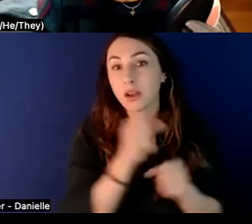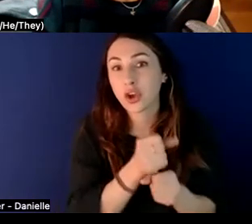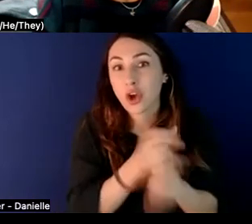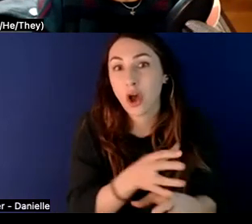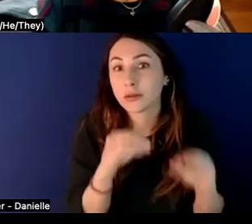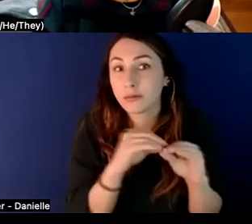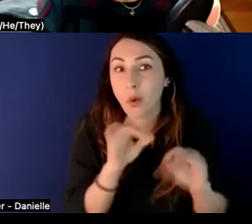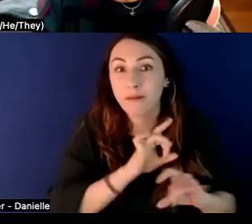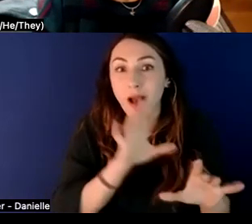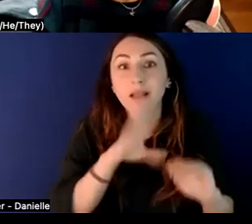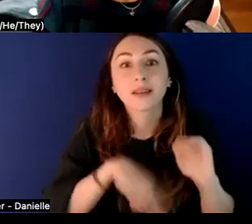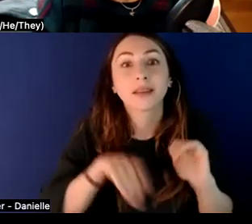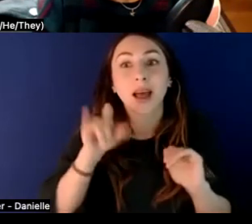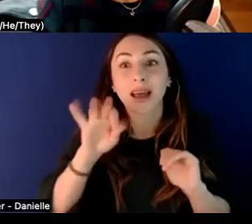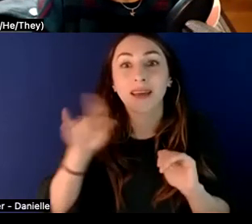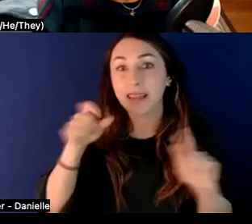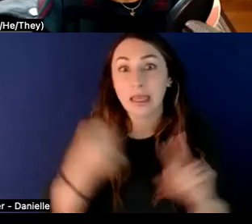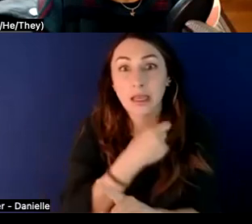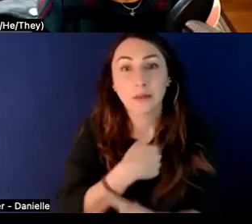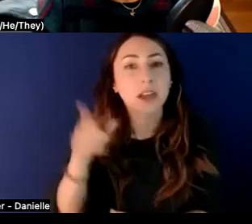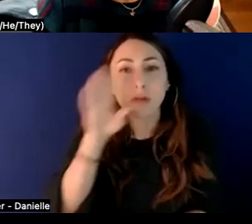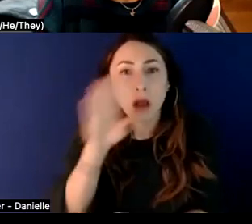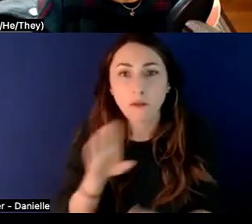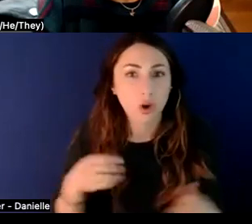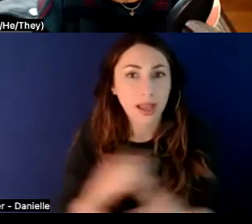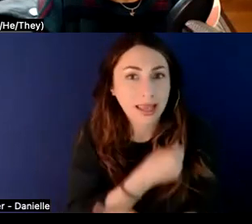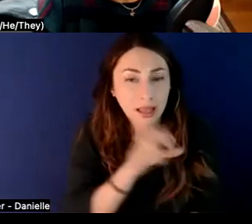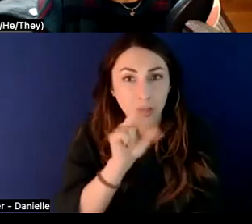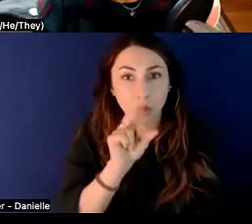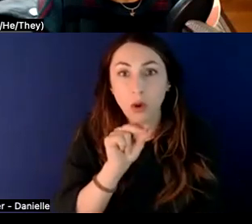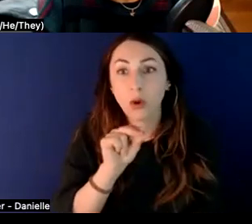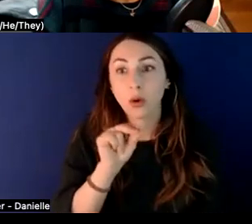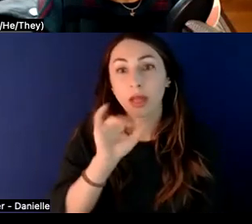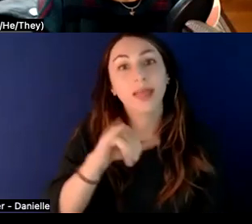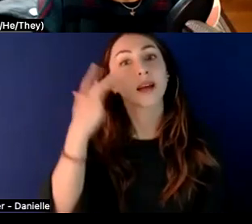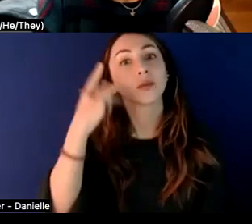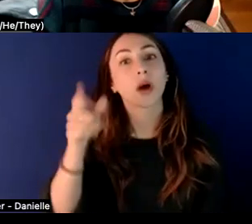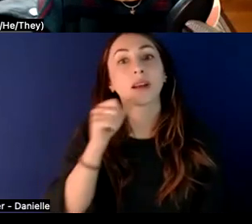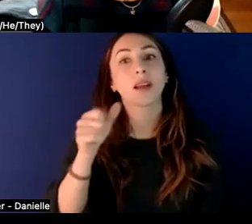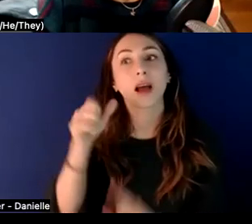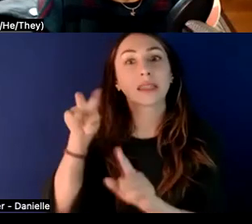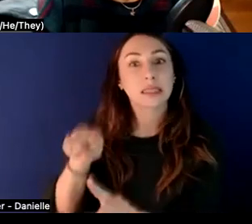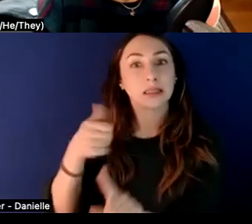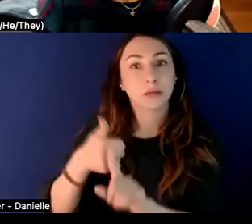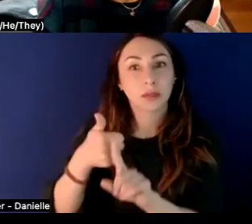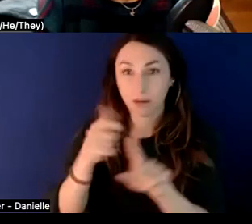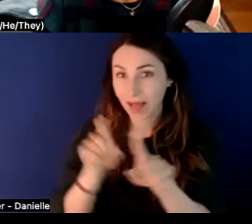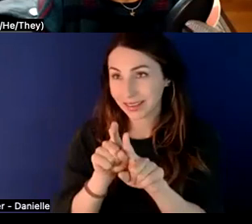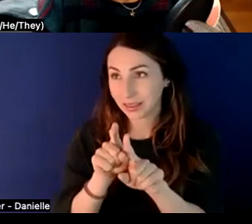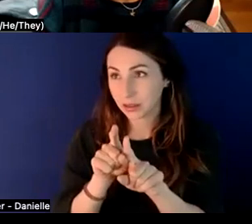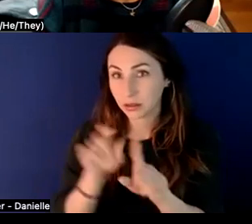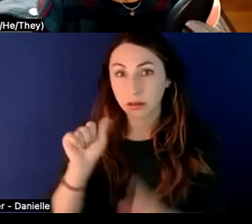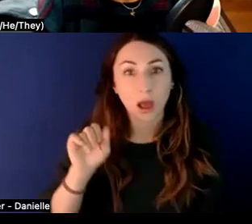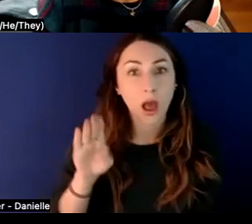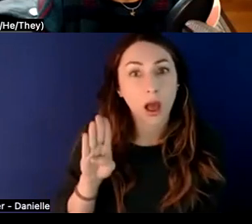him. And he would never hit me. So that's why he didn't perceive himself as abusive. And so if